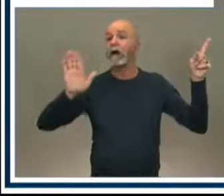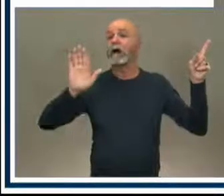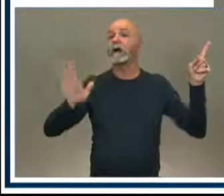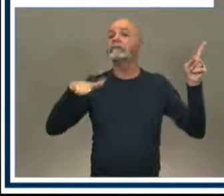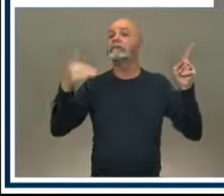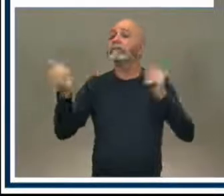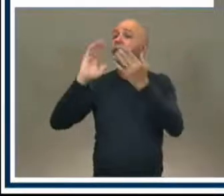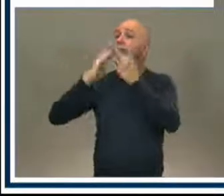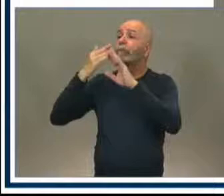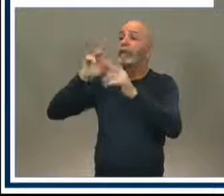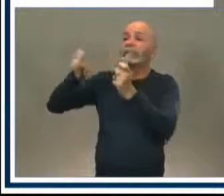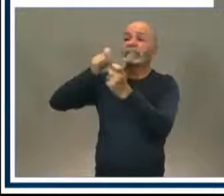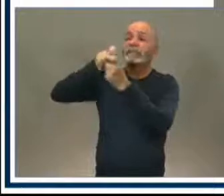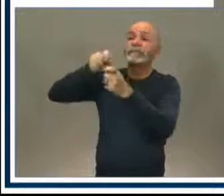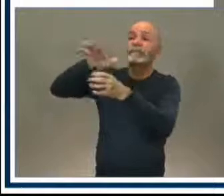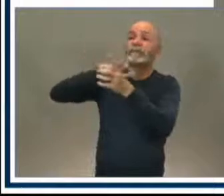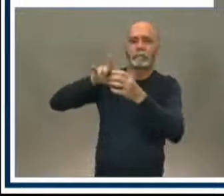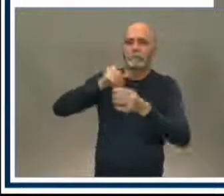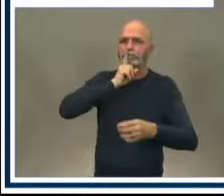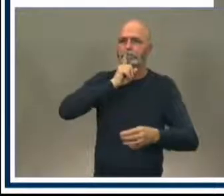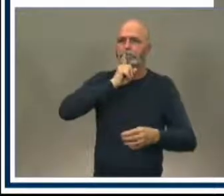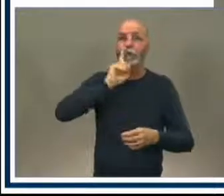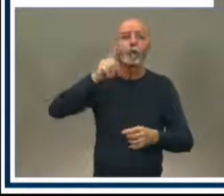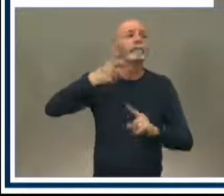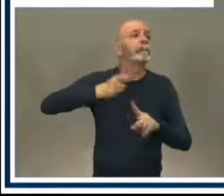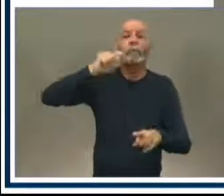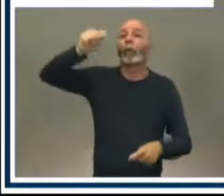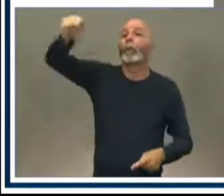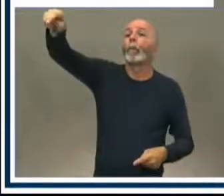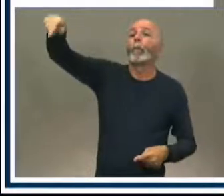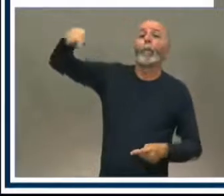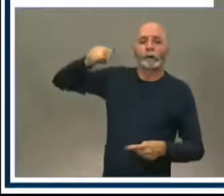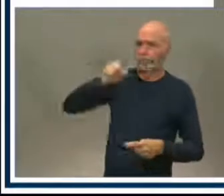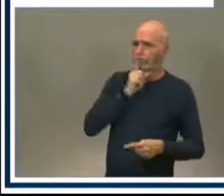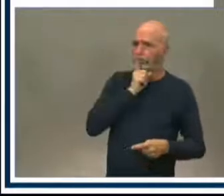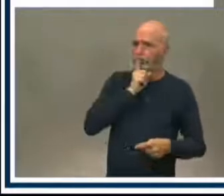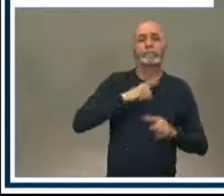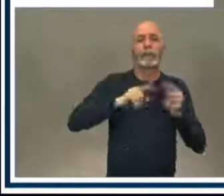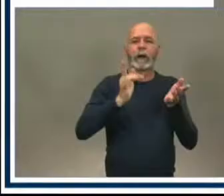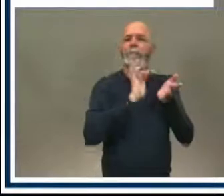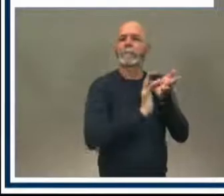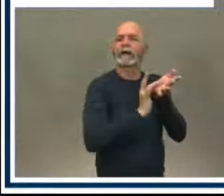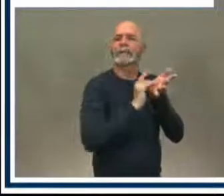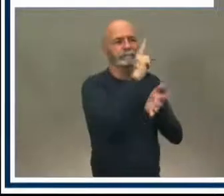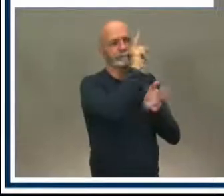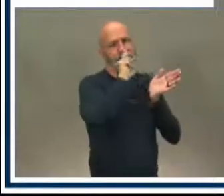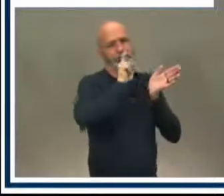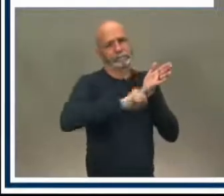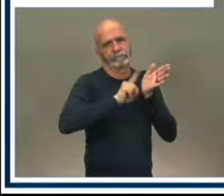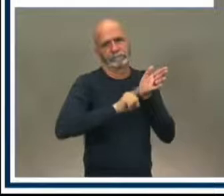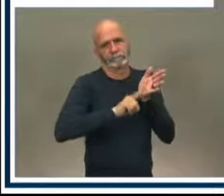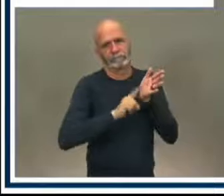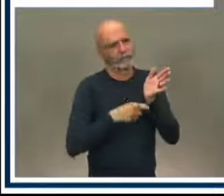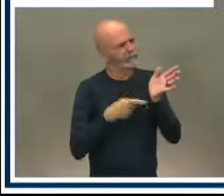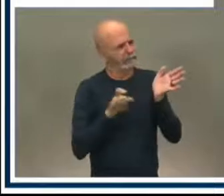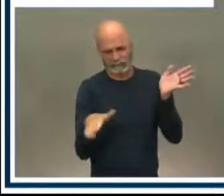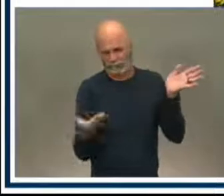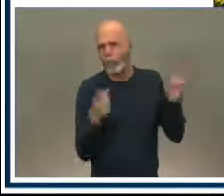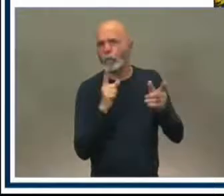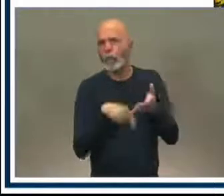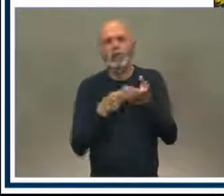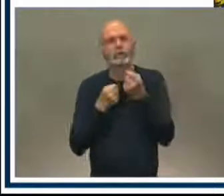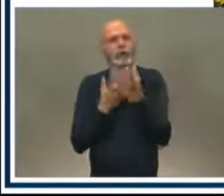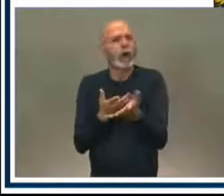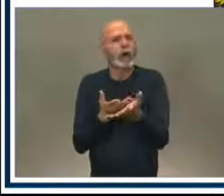explained is meant to go through the medical examiner's office. We've had no reports of any COVID deaths through the medical examiner's office. I'm wondering about the nature